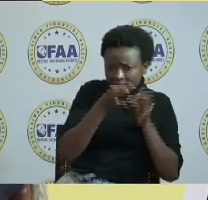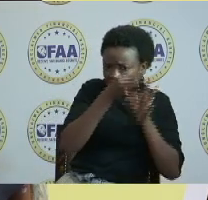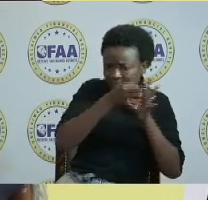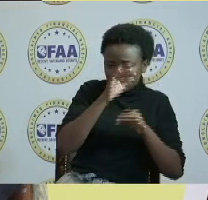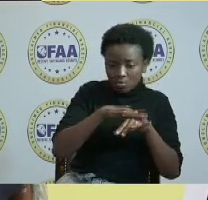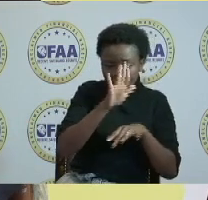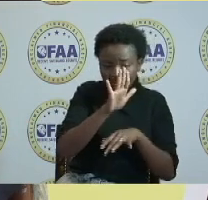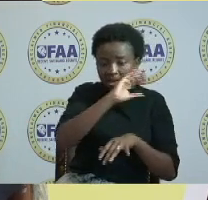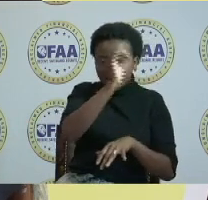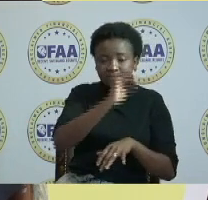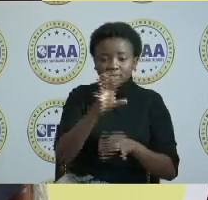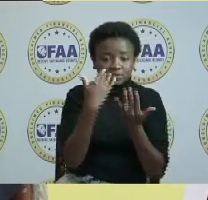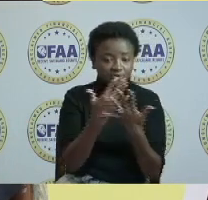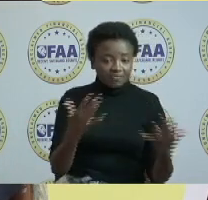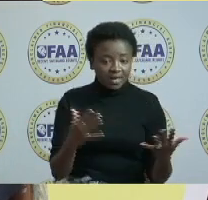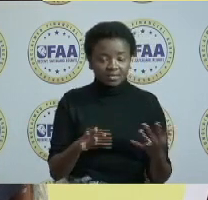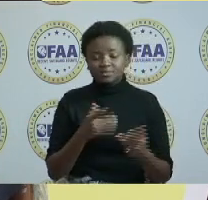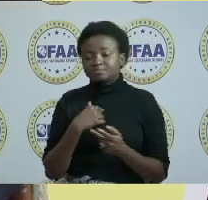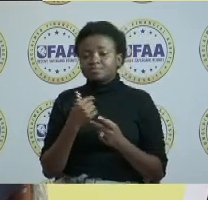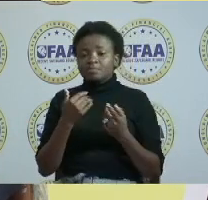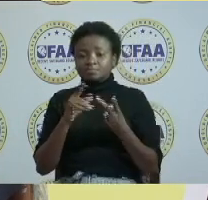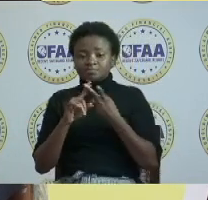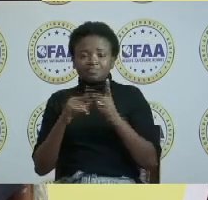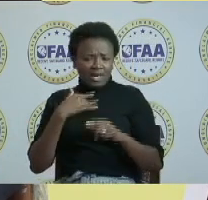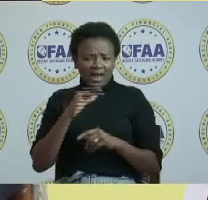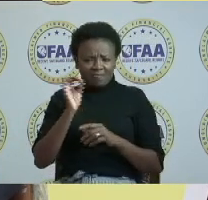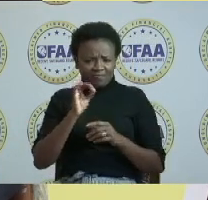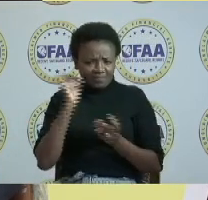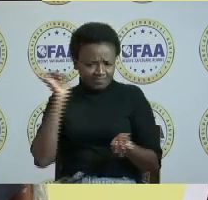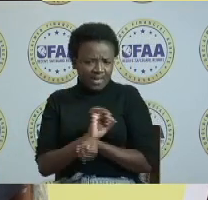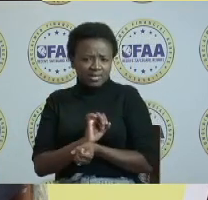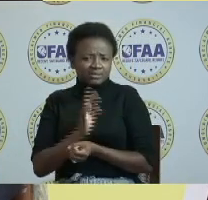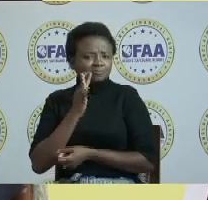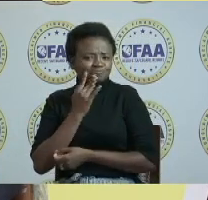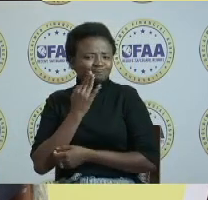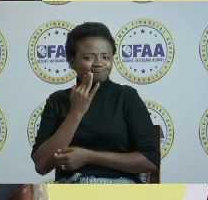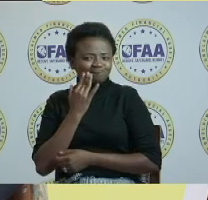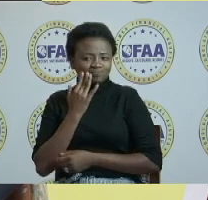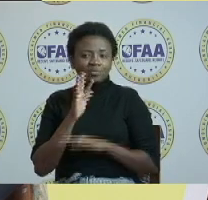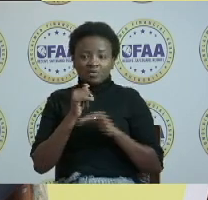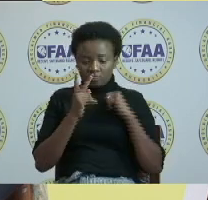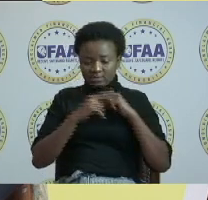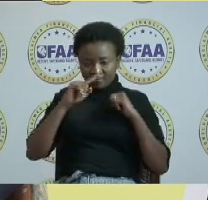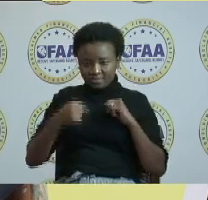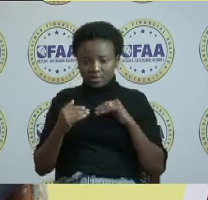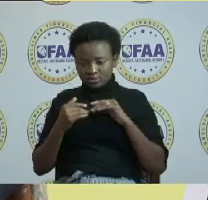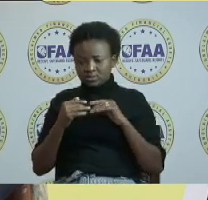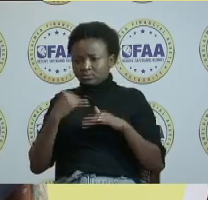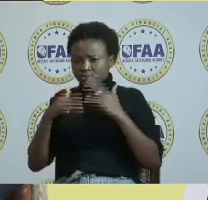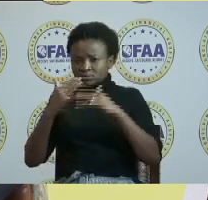not been remitted. There's a penalty that's levied on a daily basis, and it ranges from 7,000 shillings per day